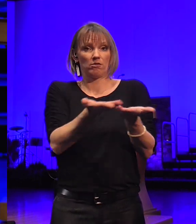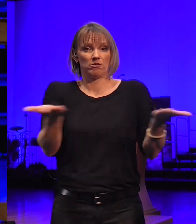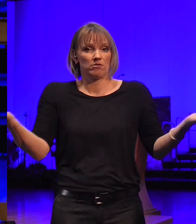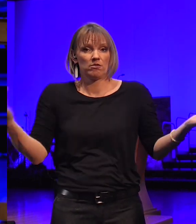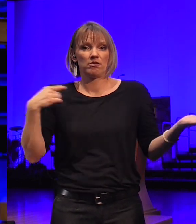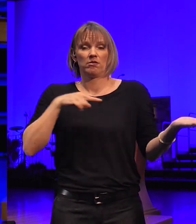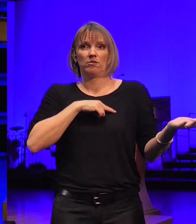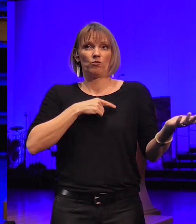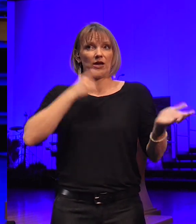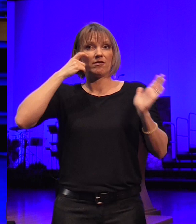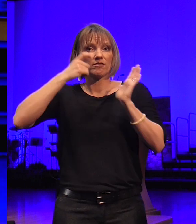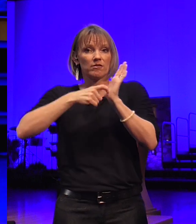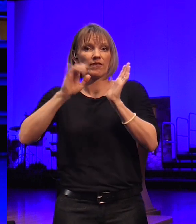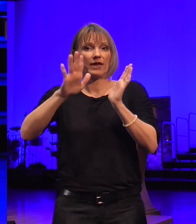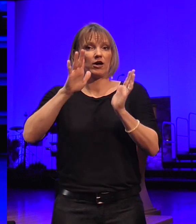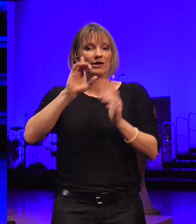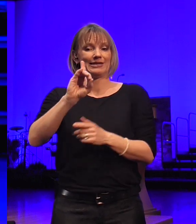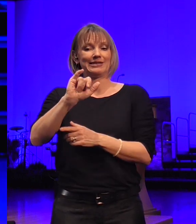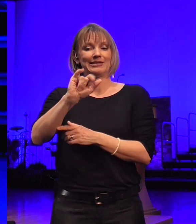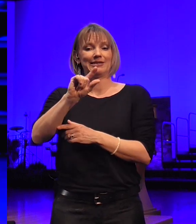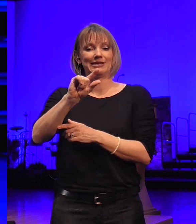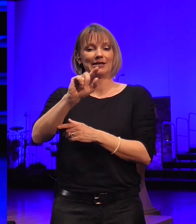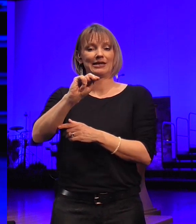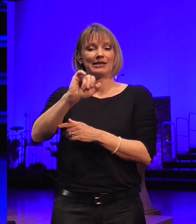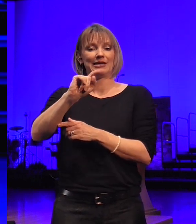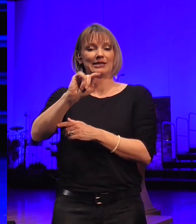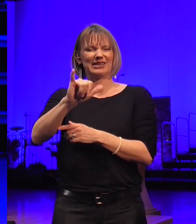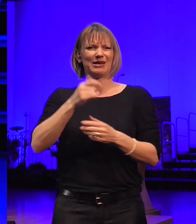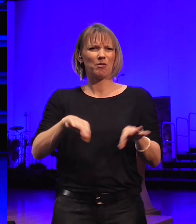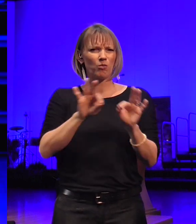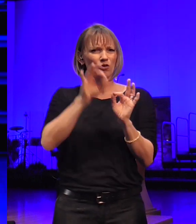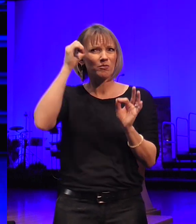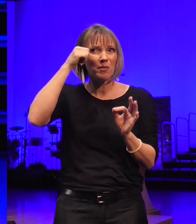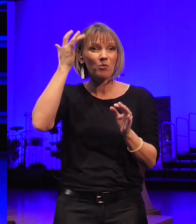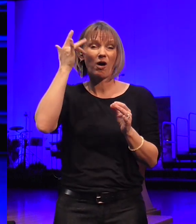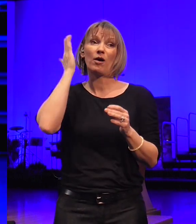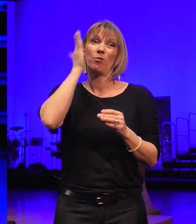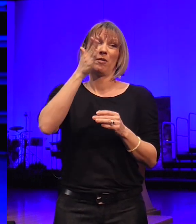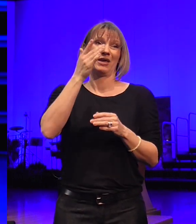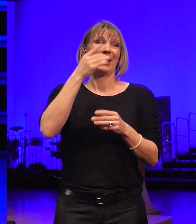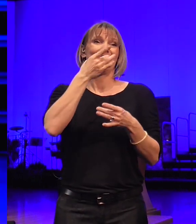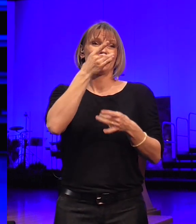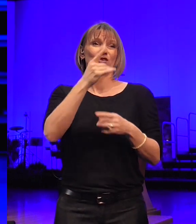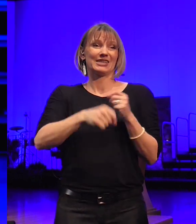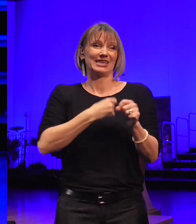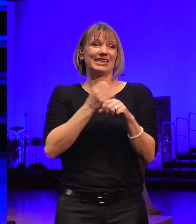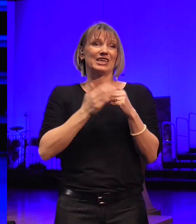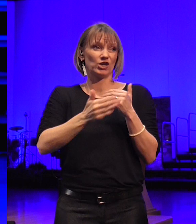we uphold their dignity. This is important to remember in 2024, because it's going to be an interesting year, isn't it?